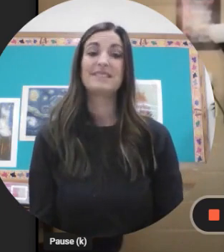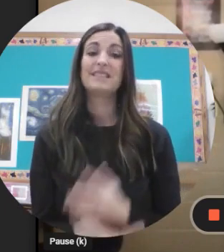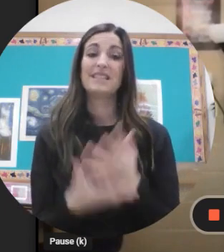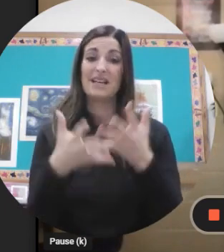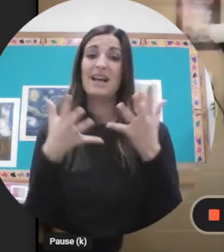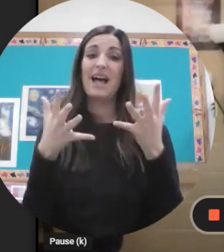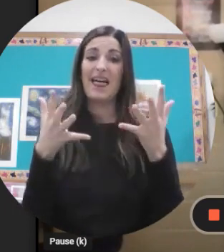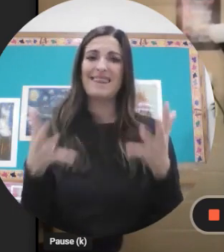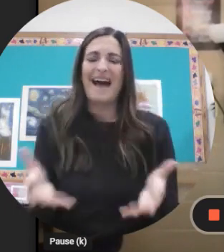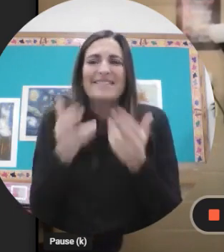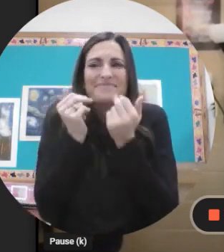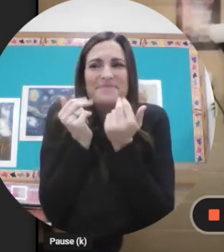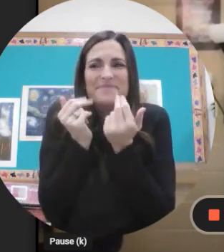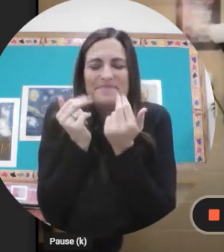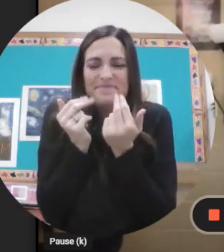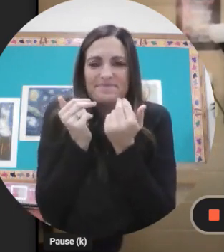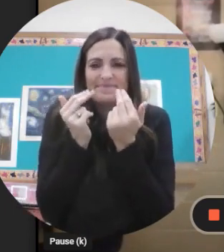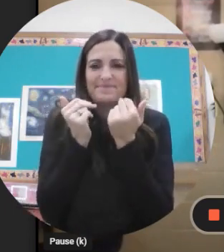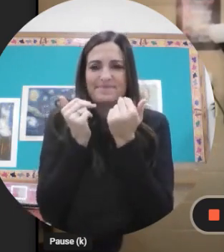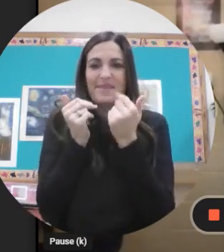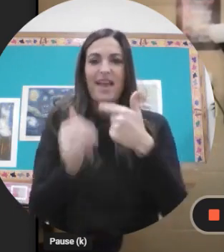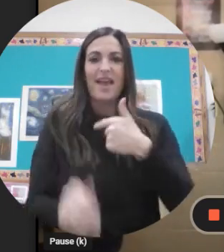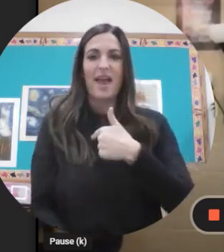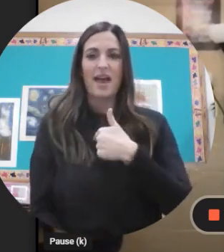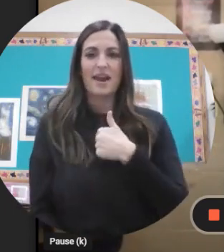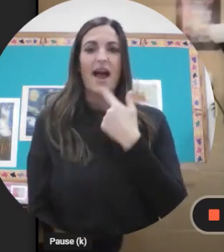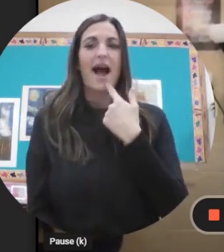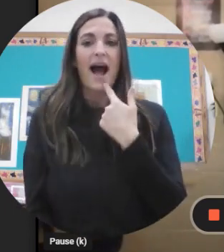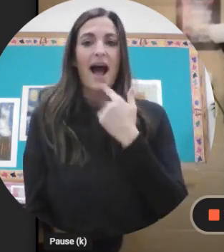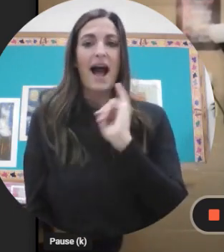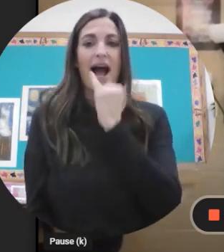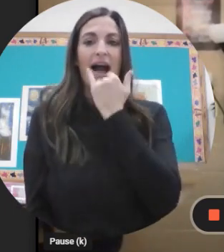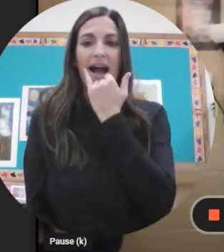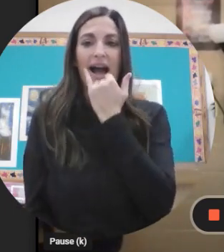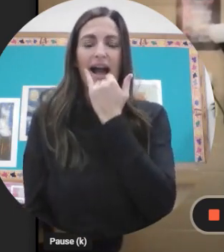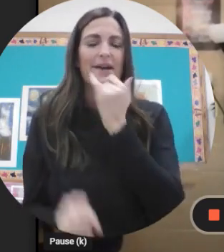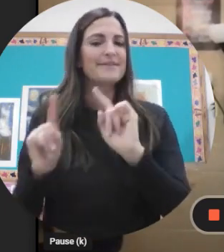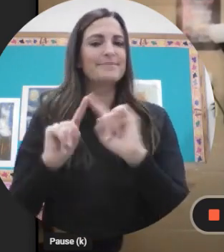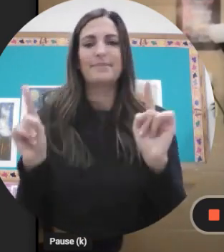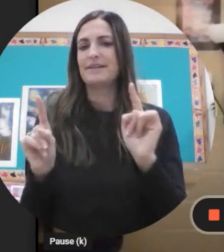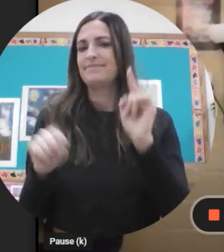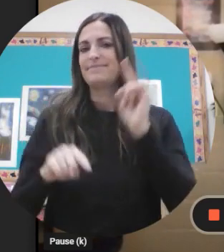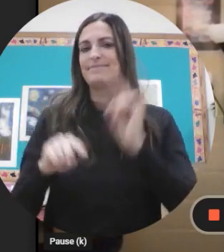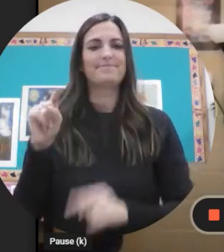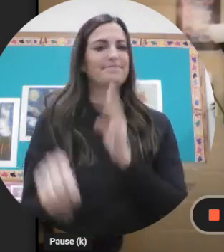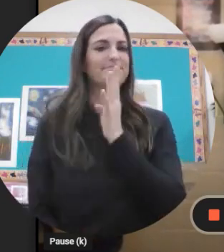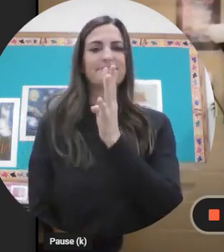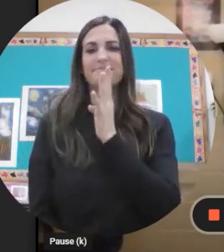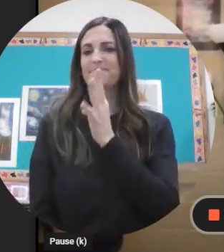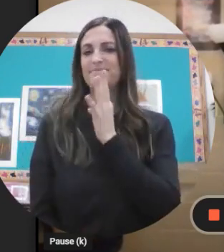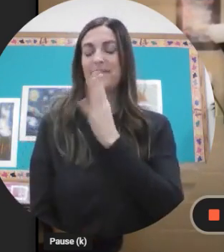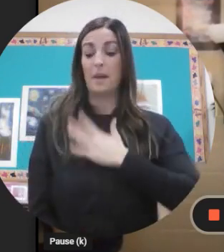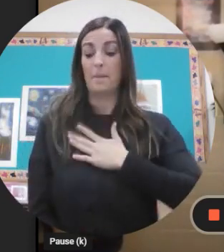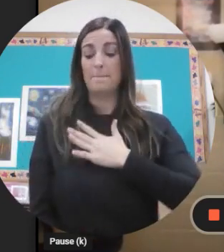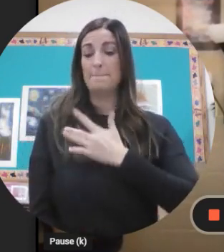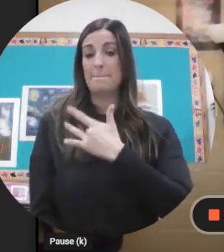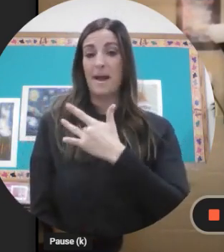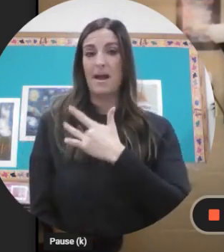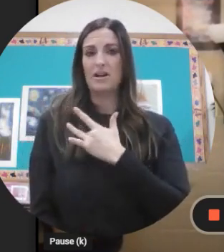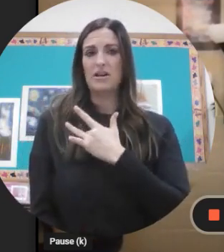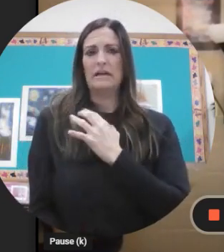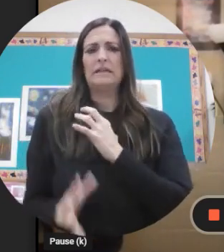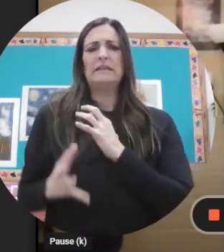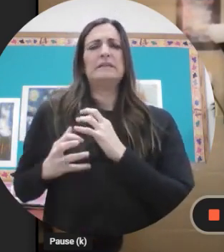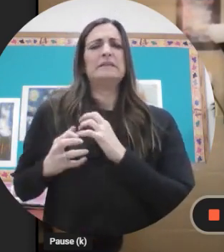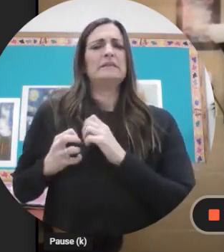of snickering. I opened my mouth to say it had been an accident, but no words would come out. My heart tightened, waiting for some